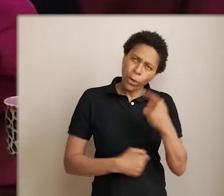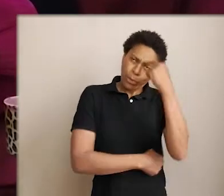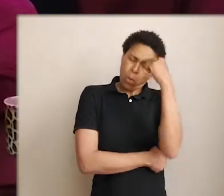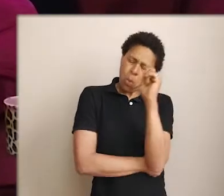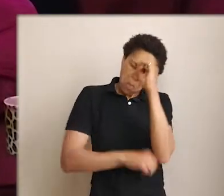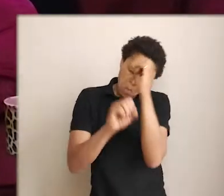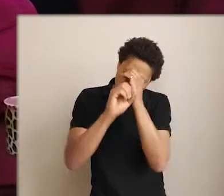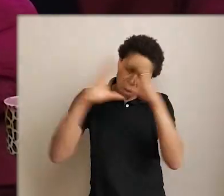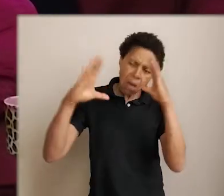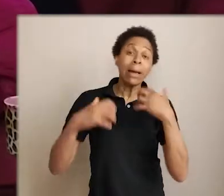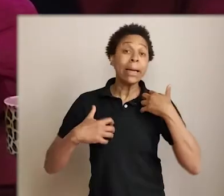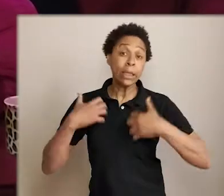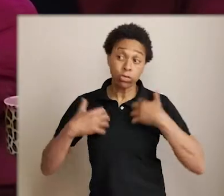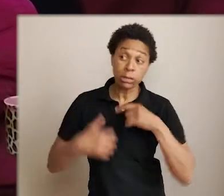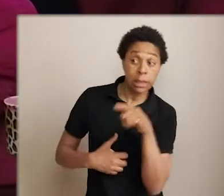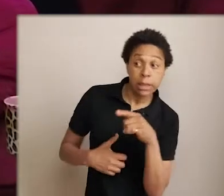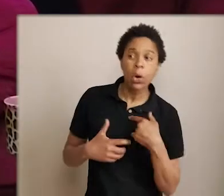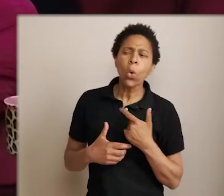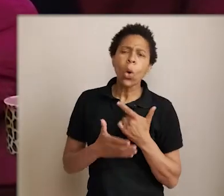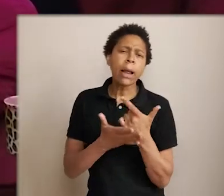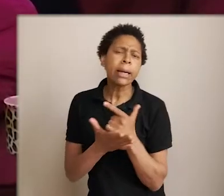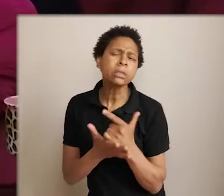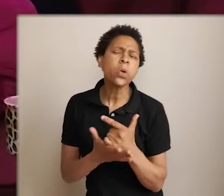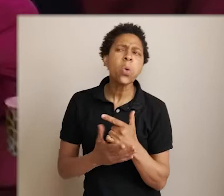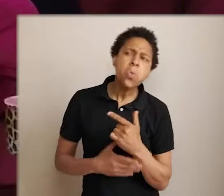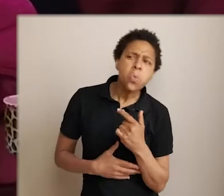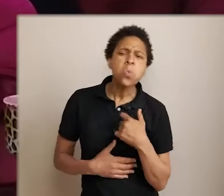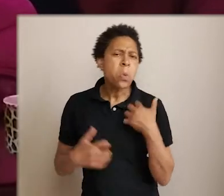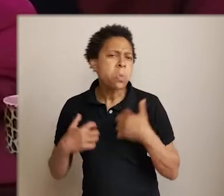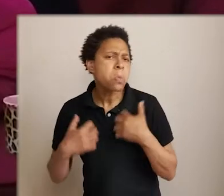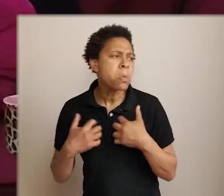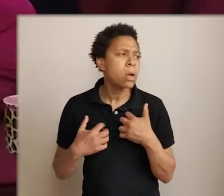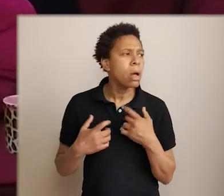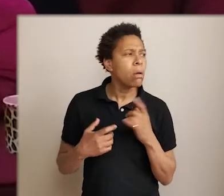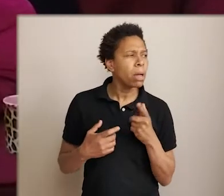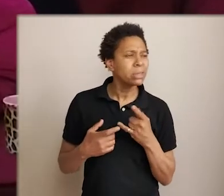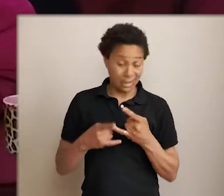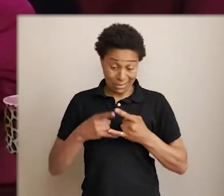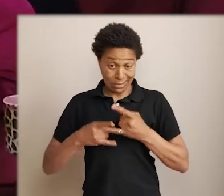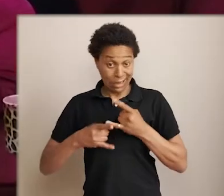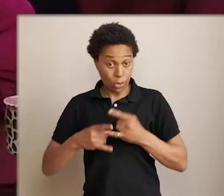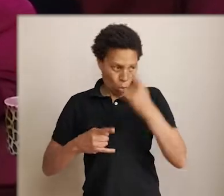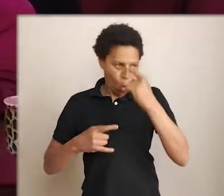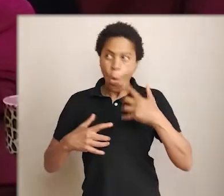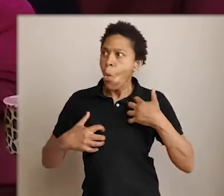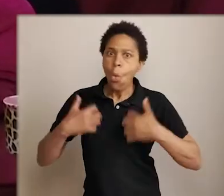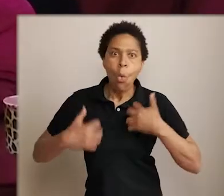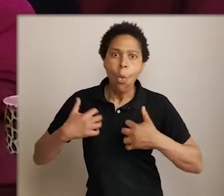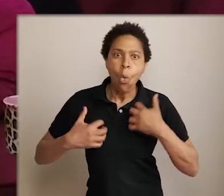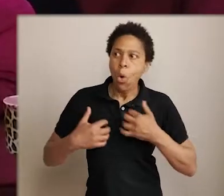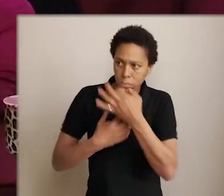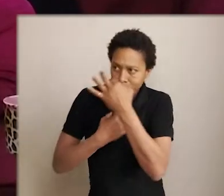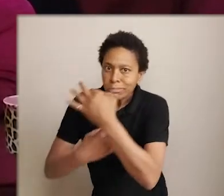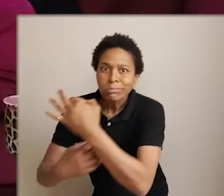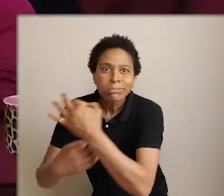as interesting, the idea of lesbianism. Sexually, I found it very exciting, very